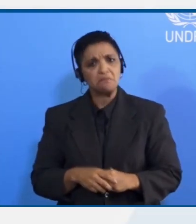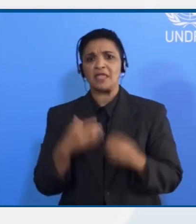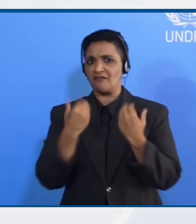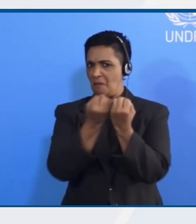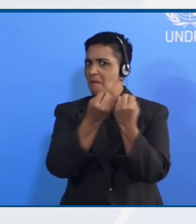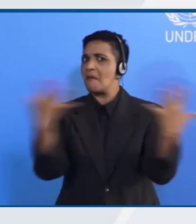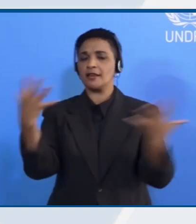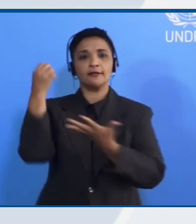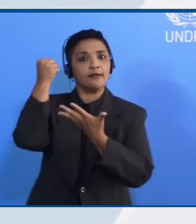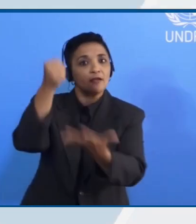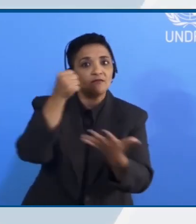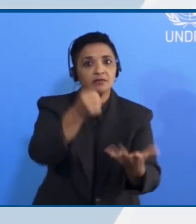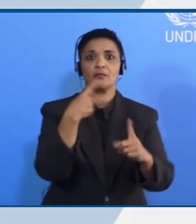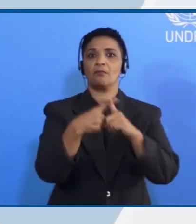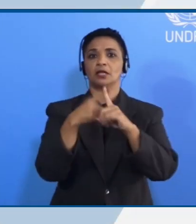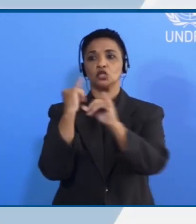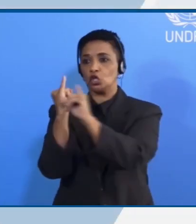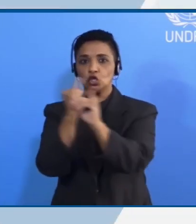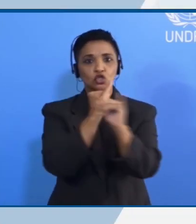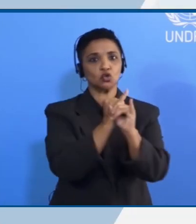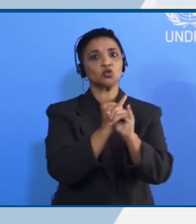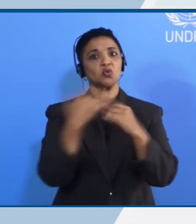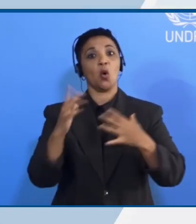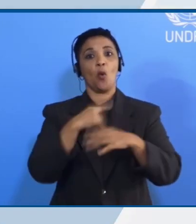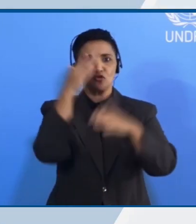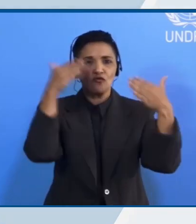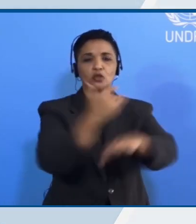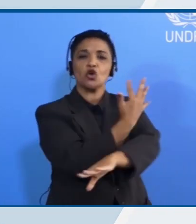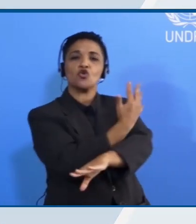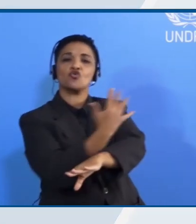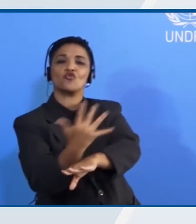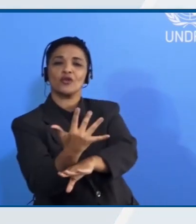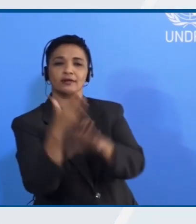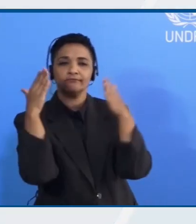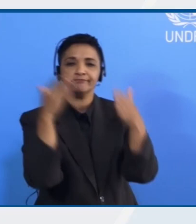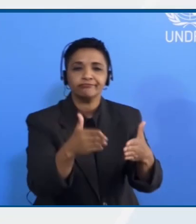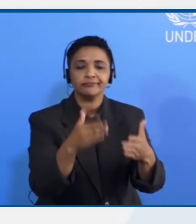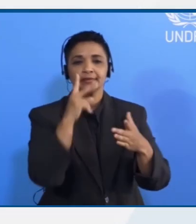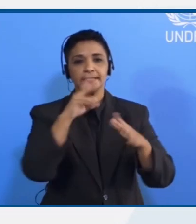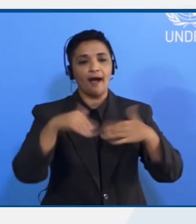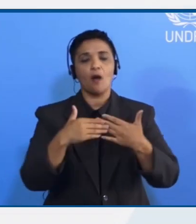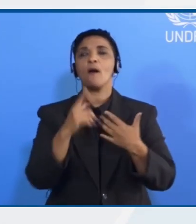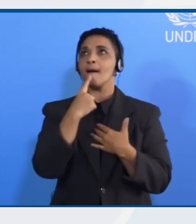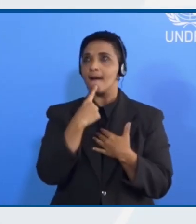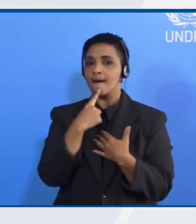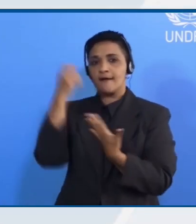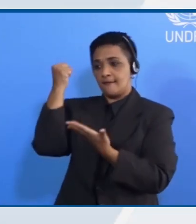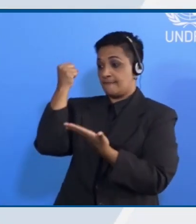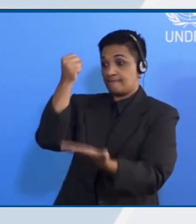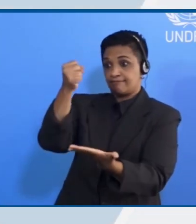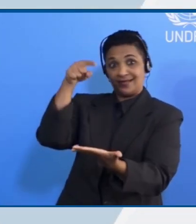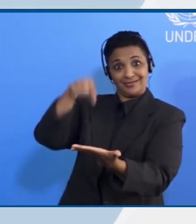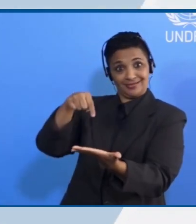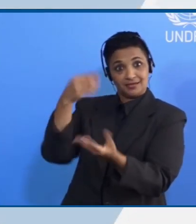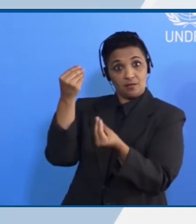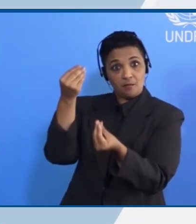investors, individuals, institutional, that are becoming much more green-focused and seeking that investment funds,